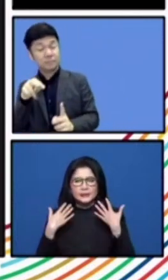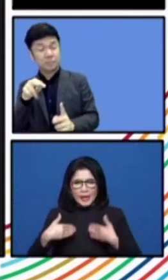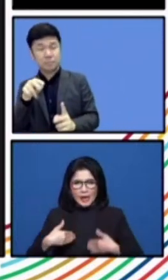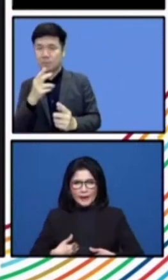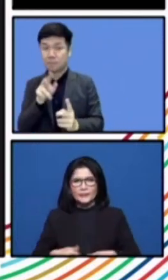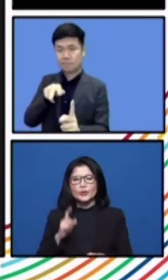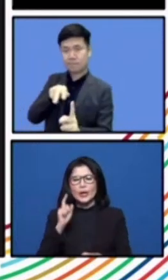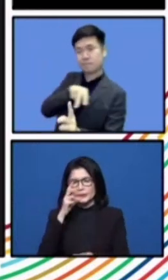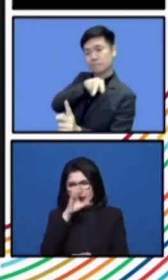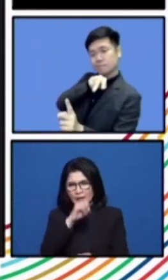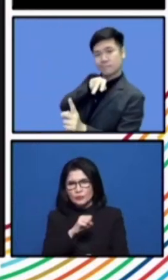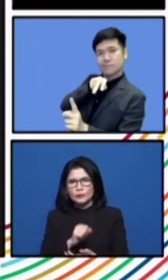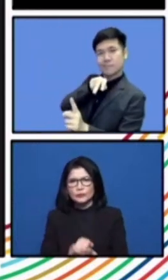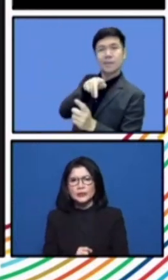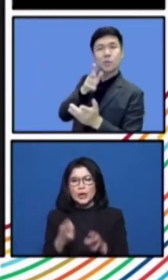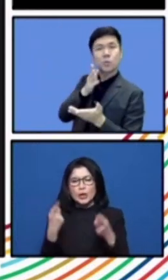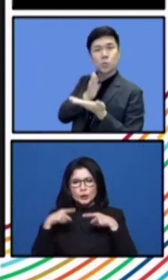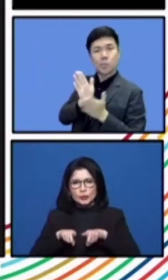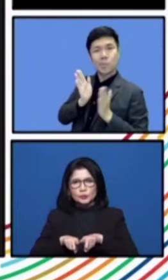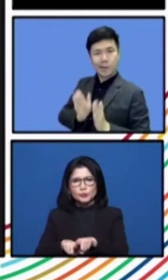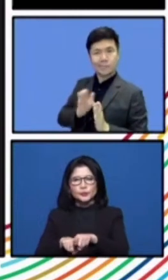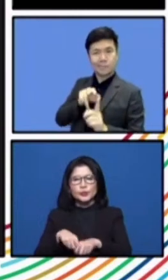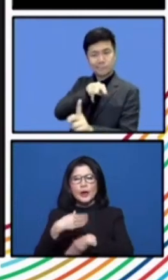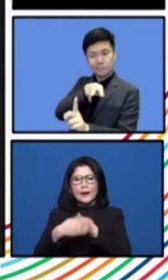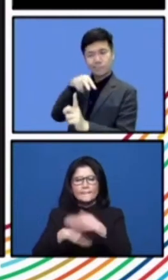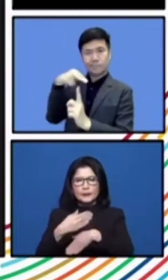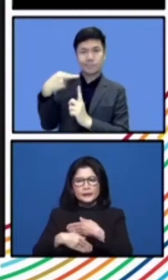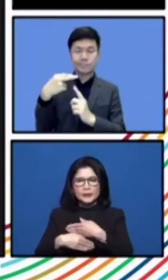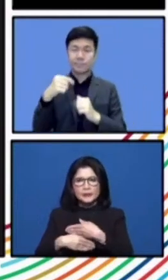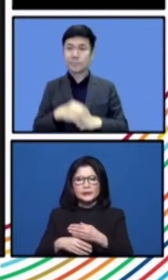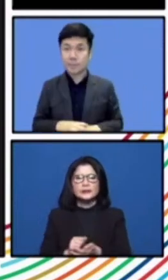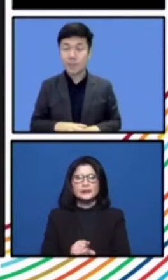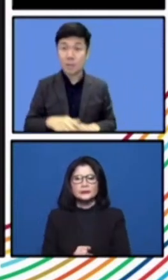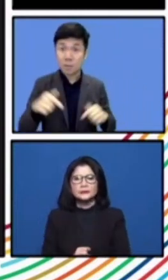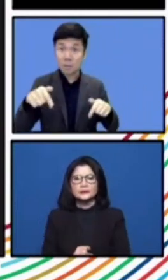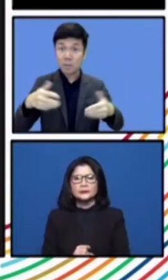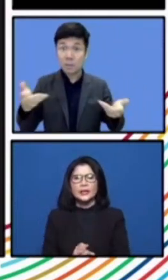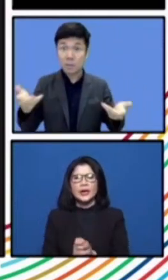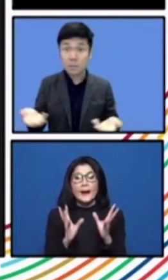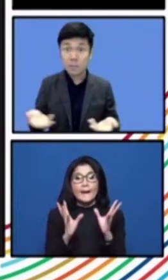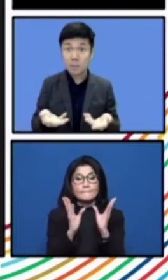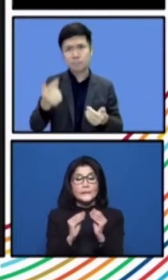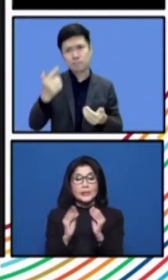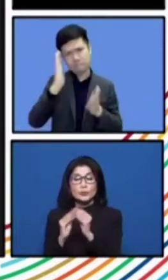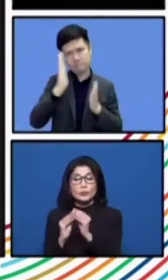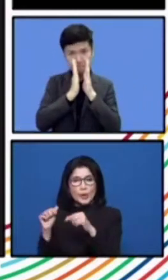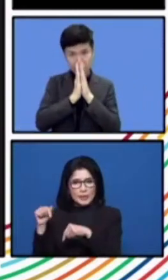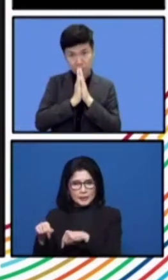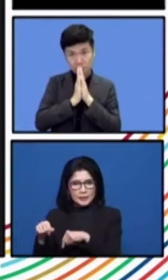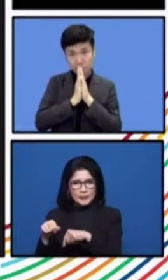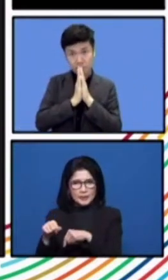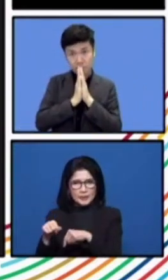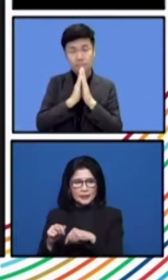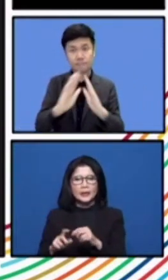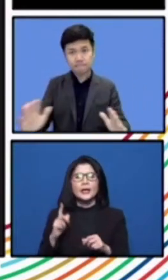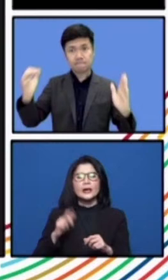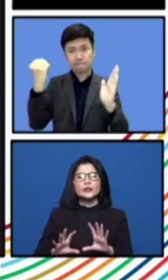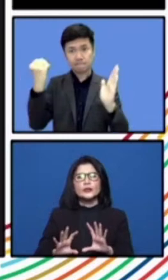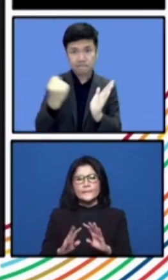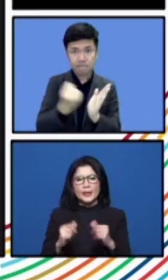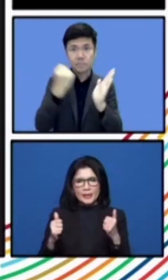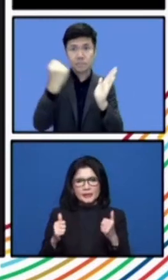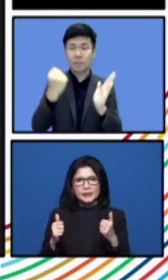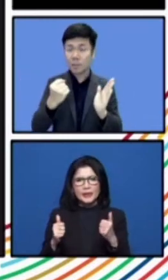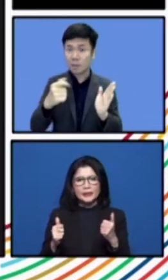for Implement better implementation I suggest that this meeting May result that all the member states to